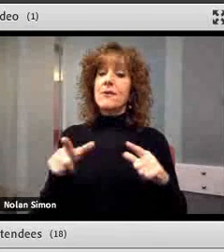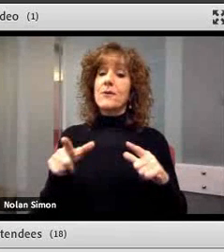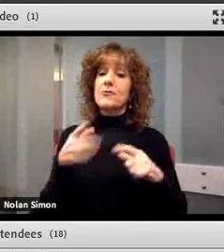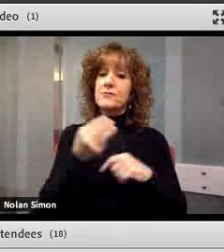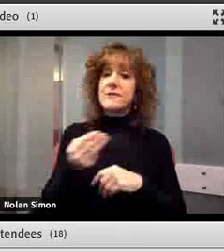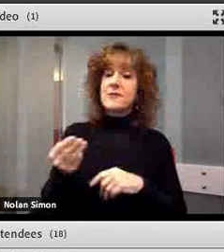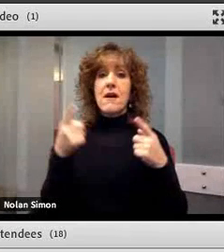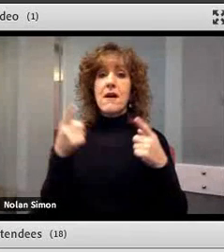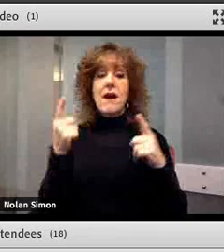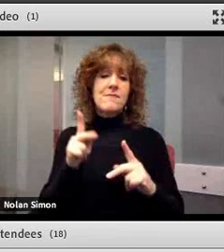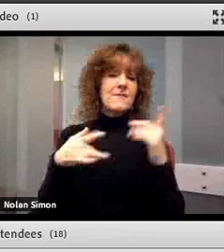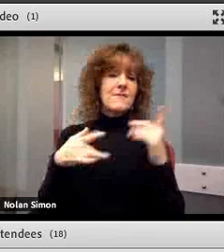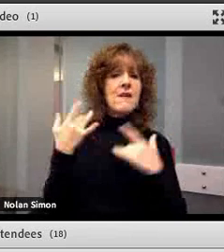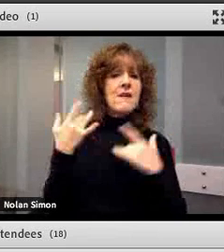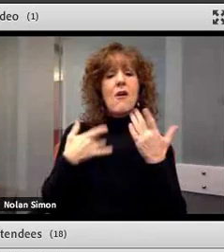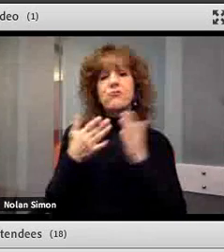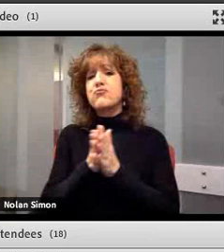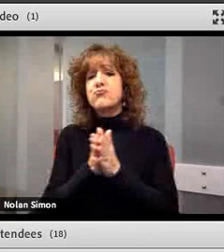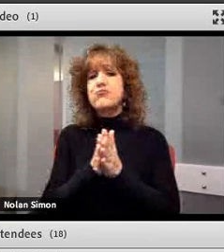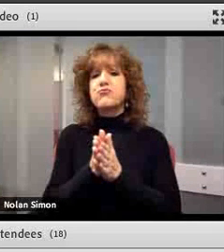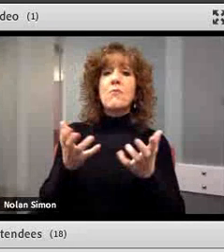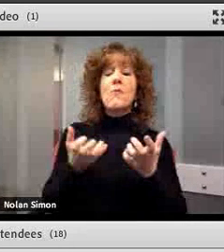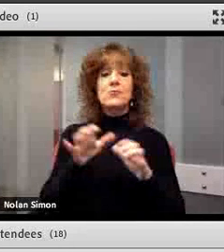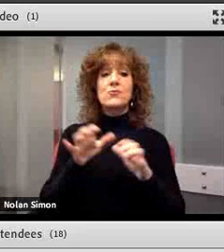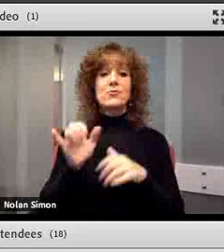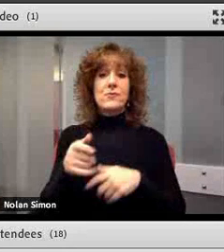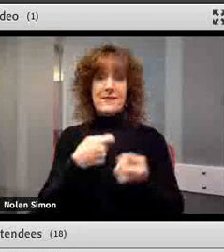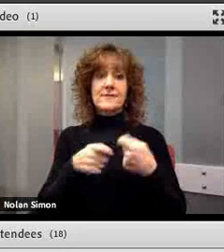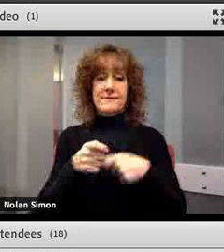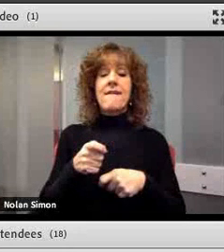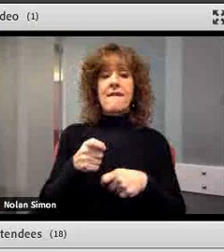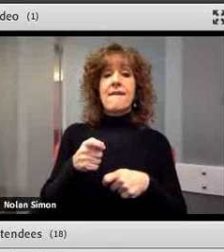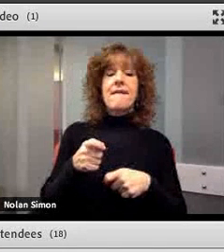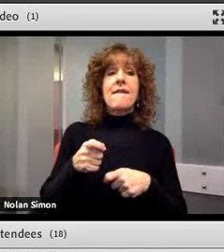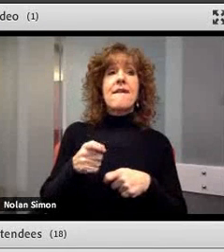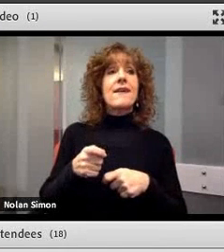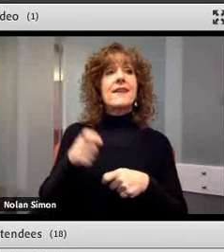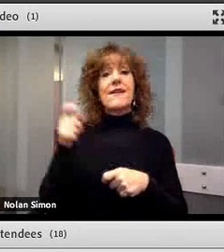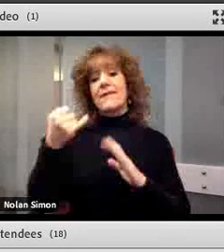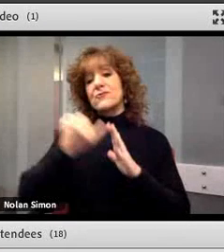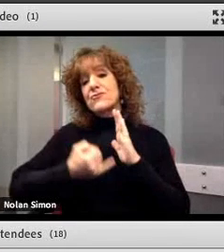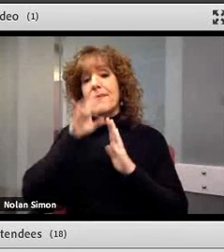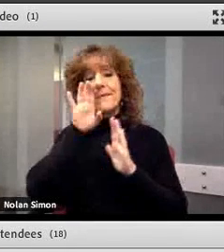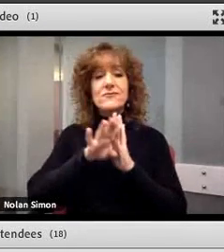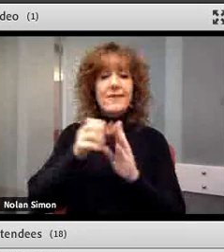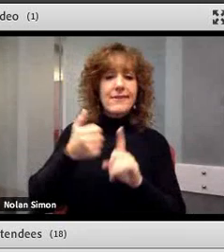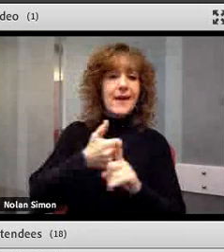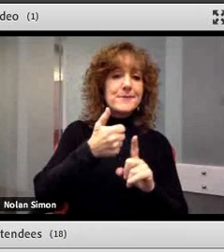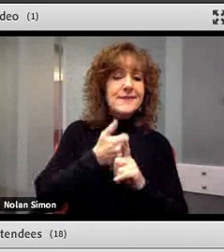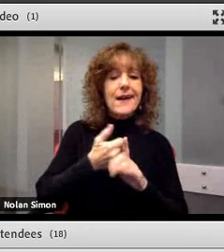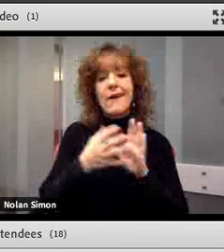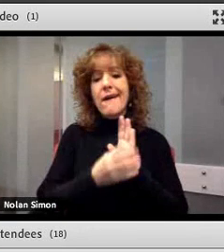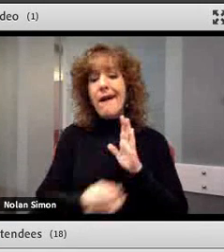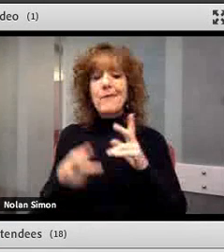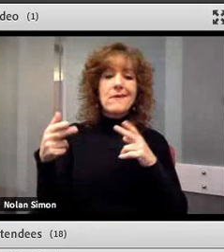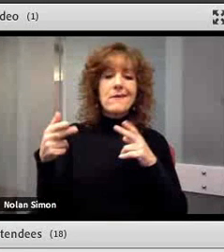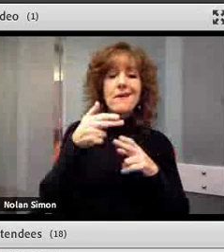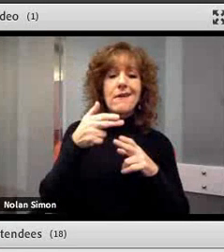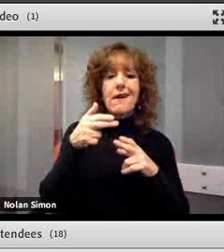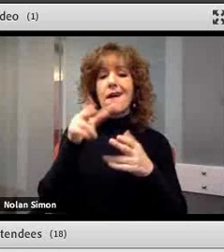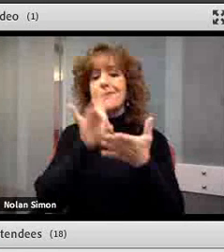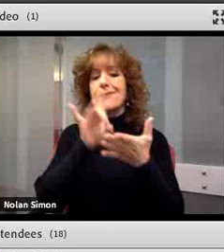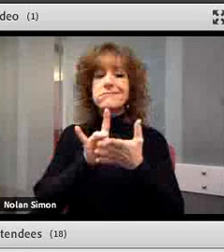what happened was that people were so excited to be able to do this instead of having to, draw themselves and